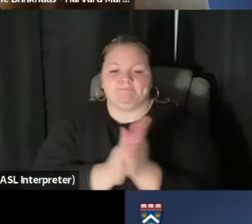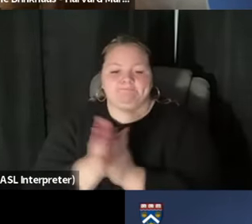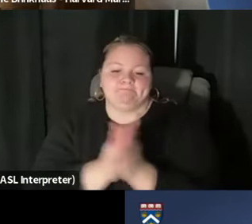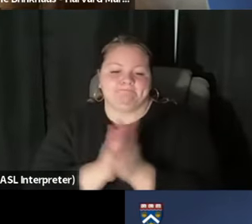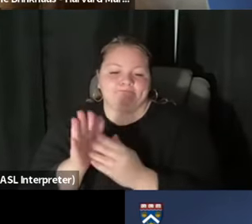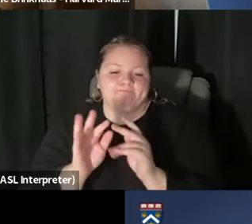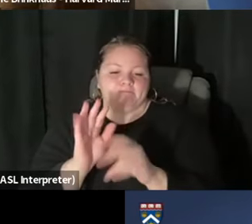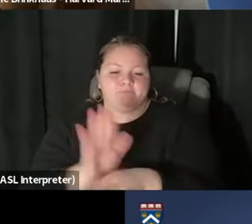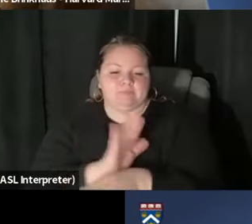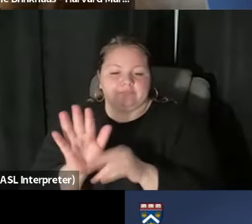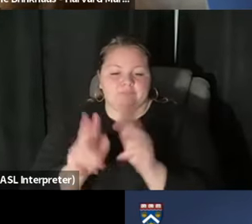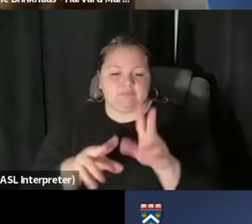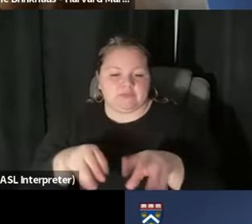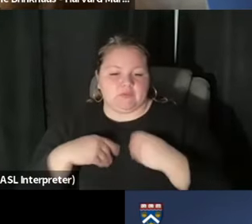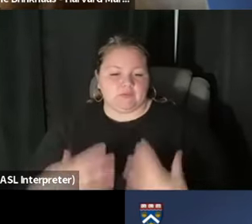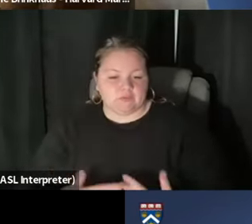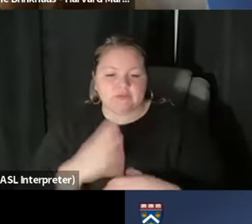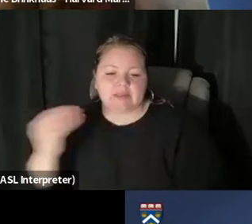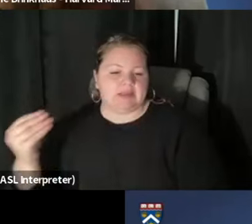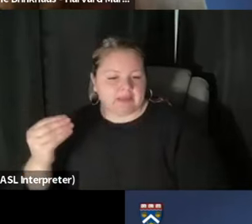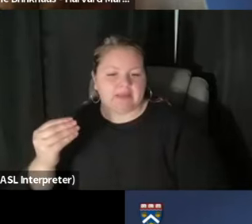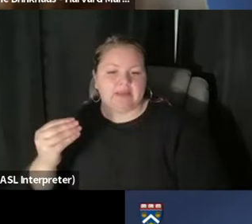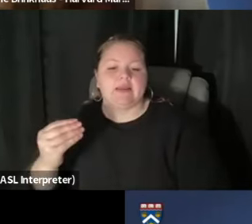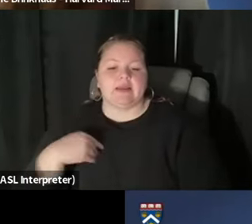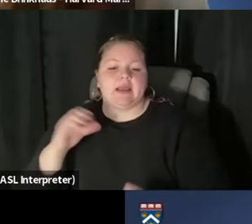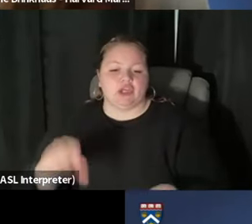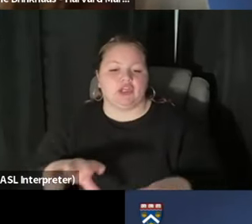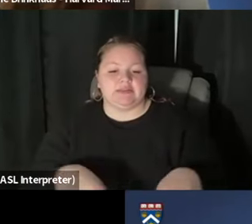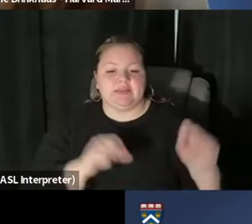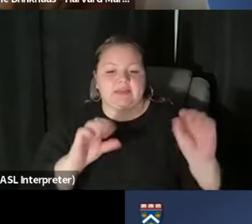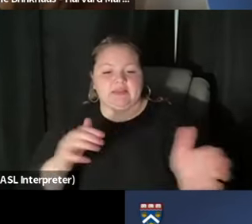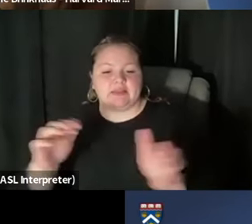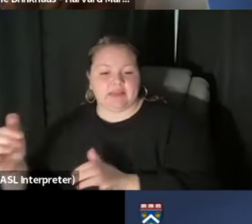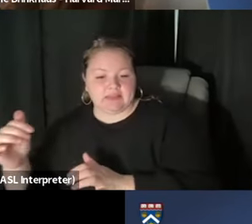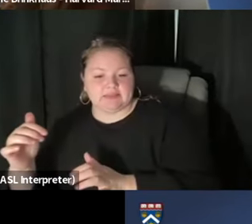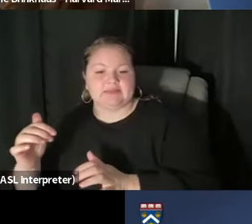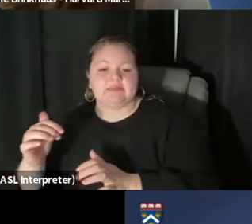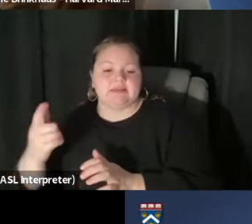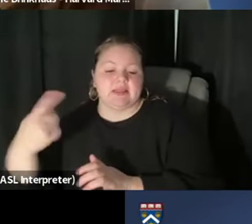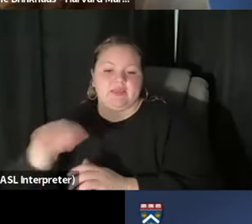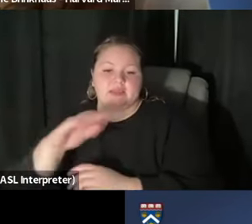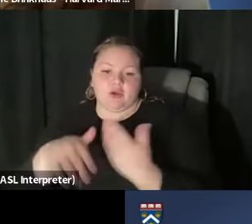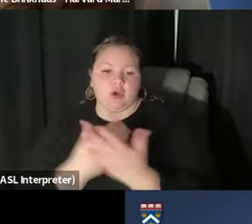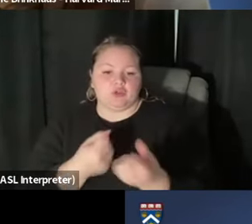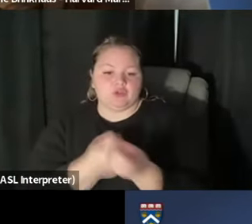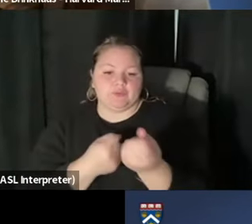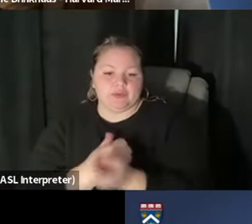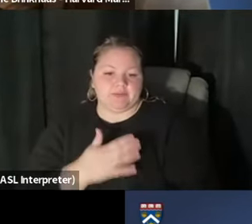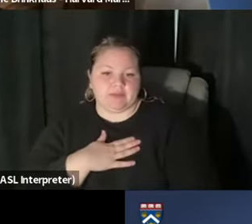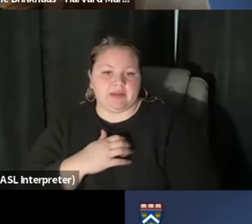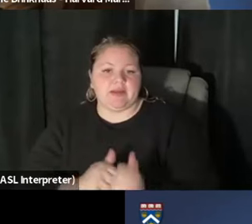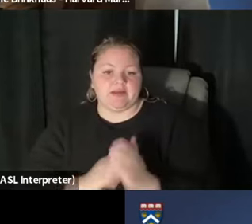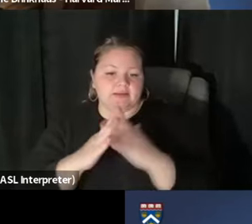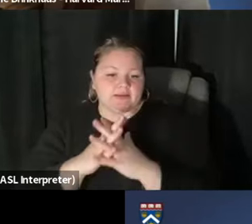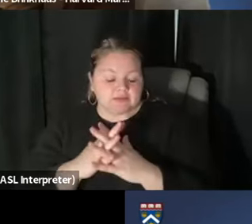take all of these courses and apply them directly to my startup. And all my professors knew about the startup and were so encouraging and